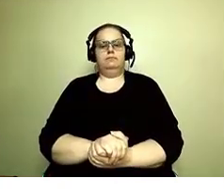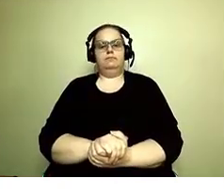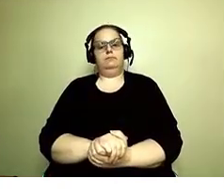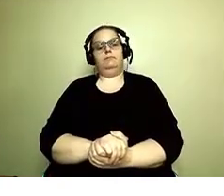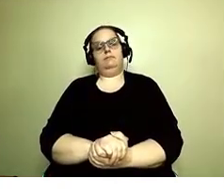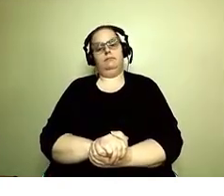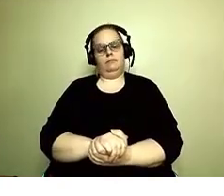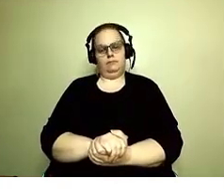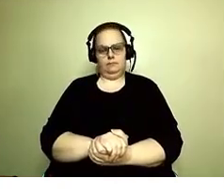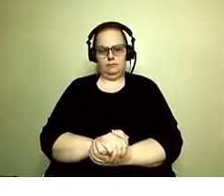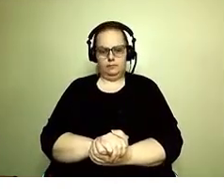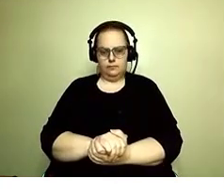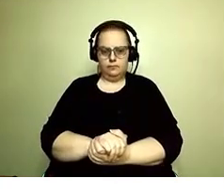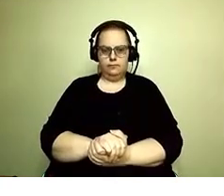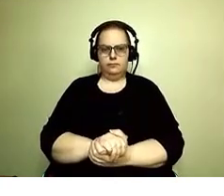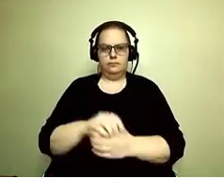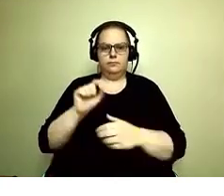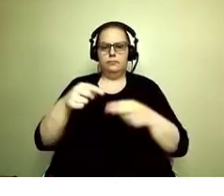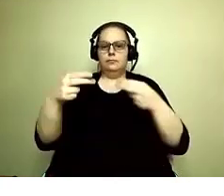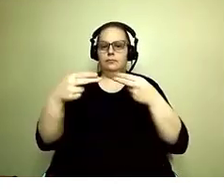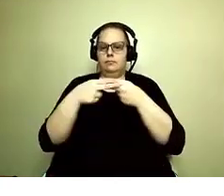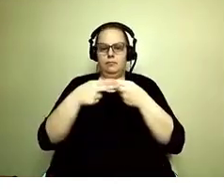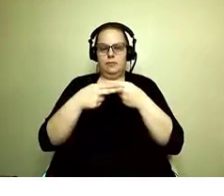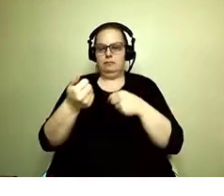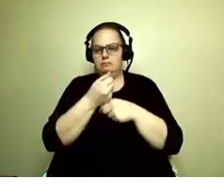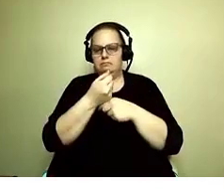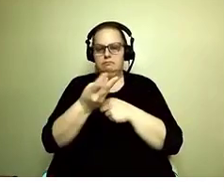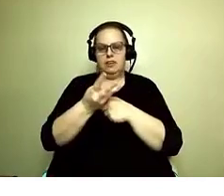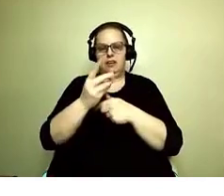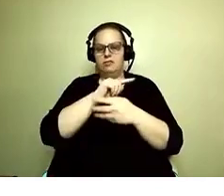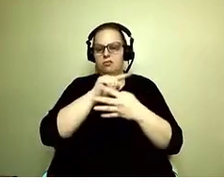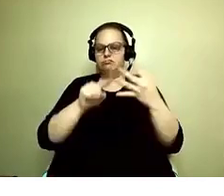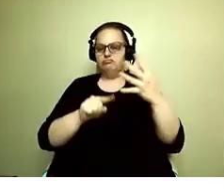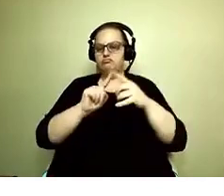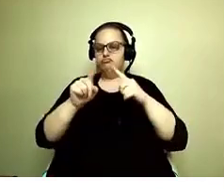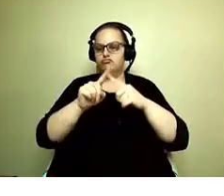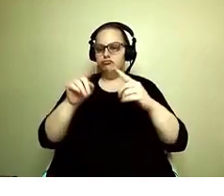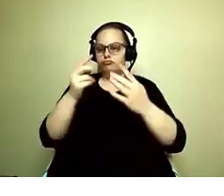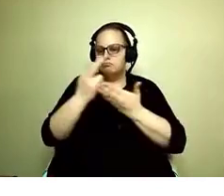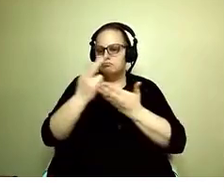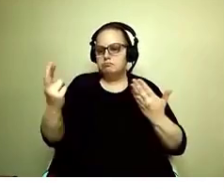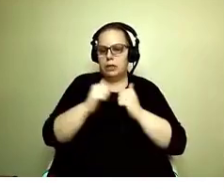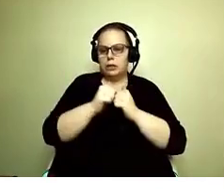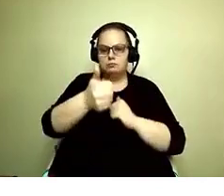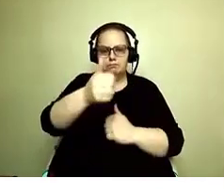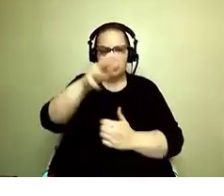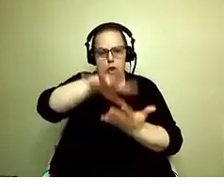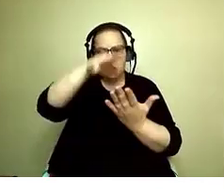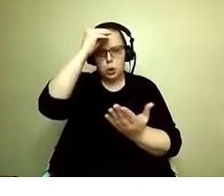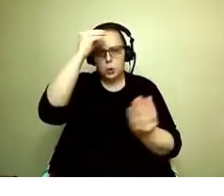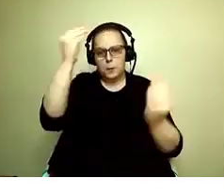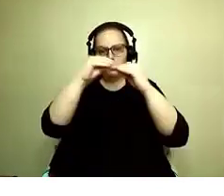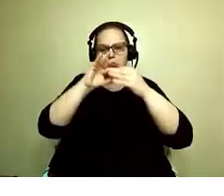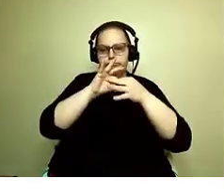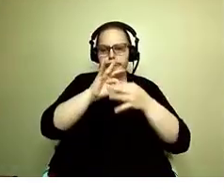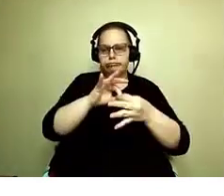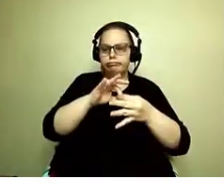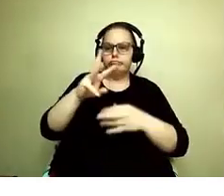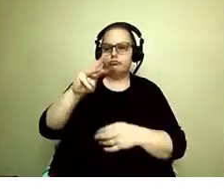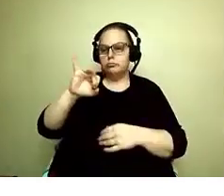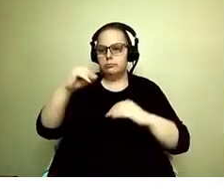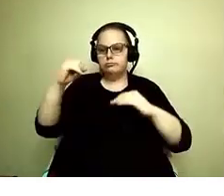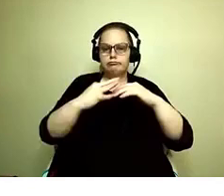This slide has several resources to learn more about Wisconsin's indigenous nations. I